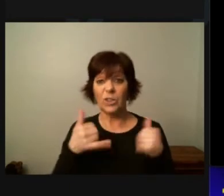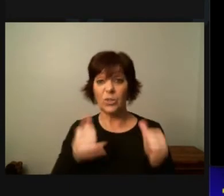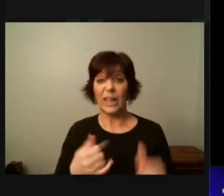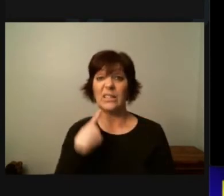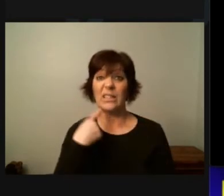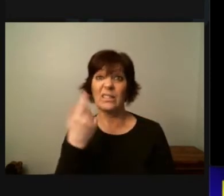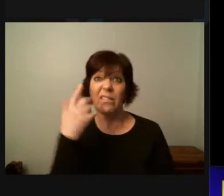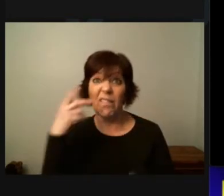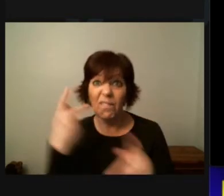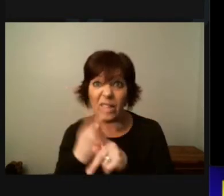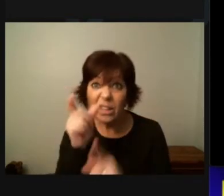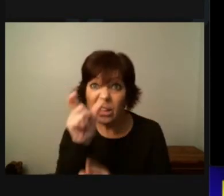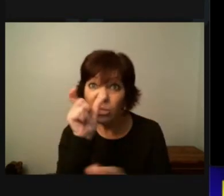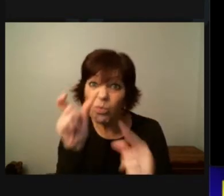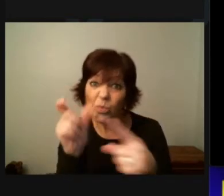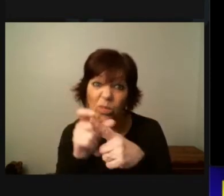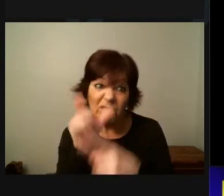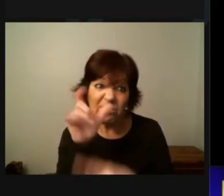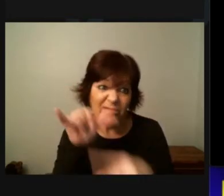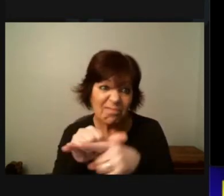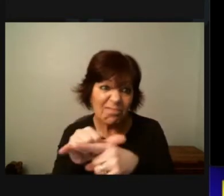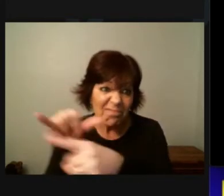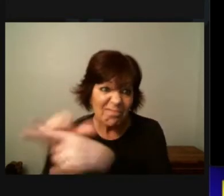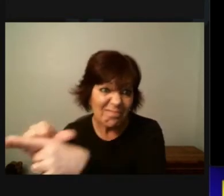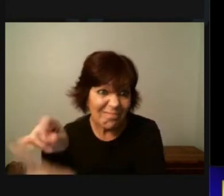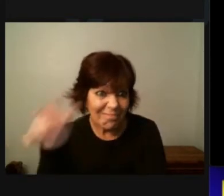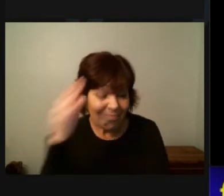time. Next slide, please.